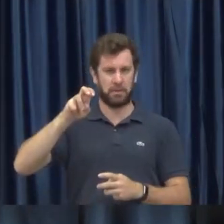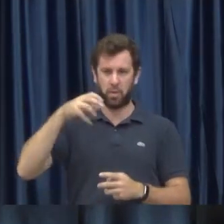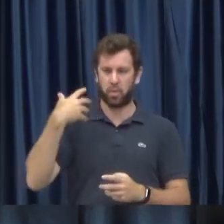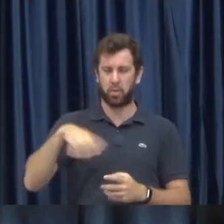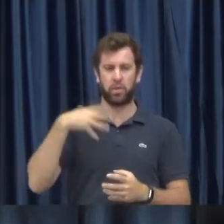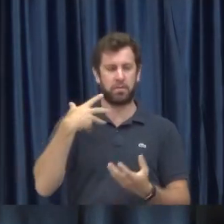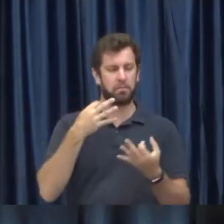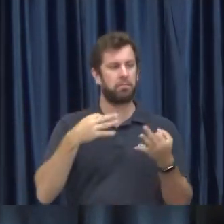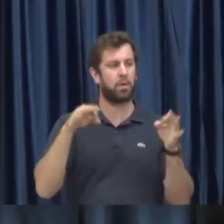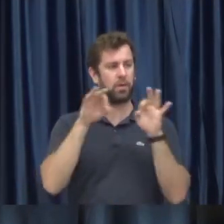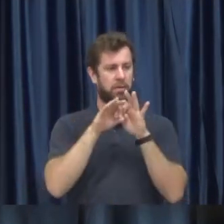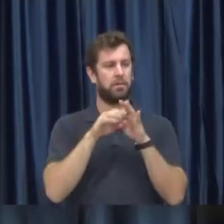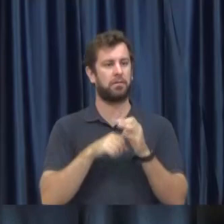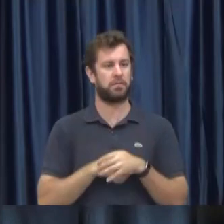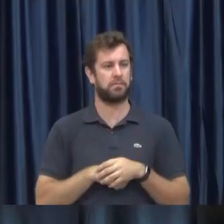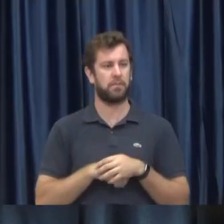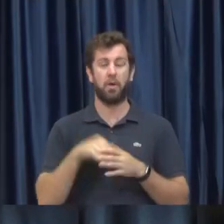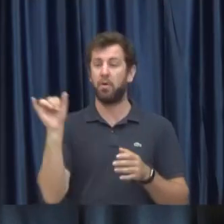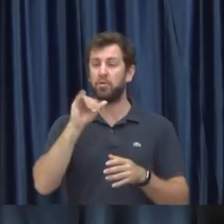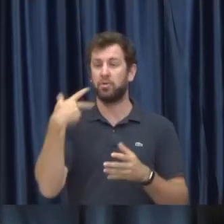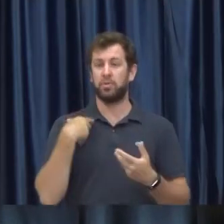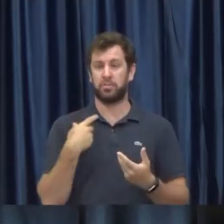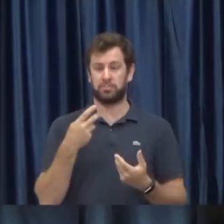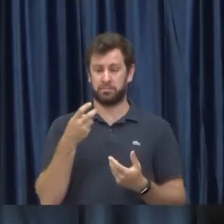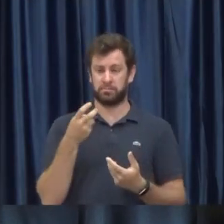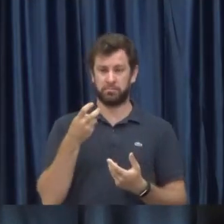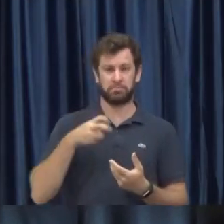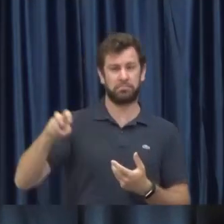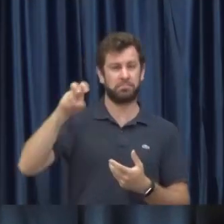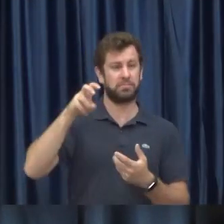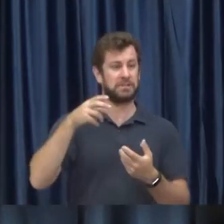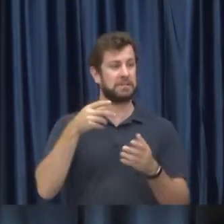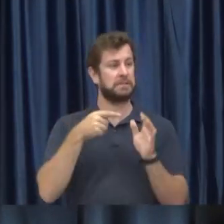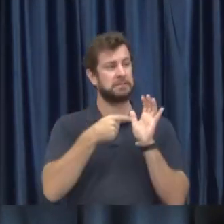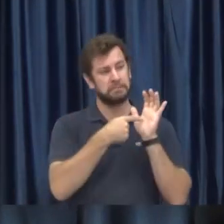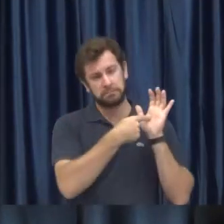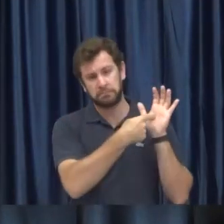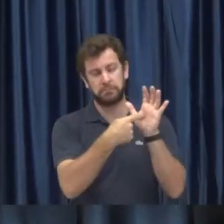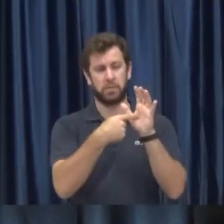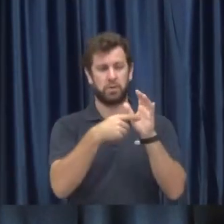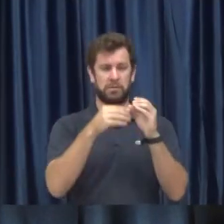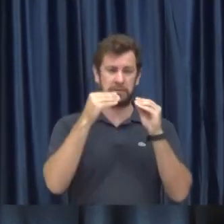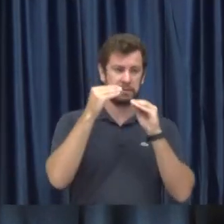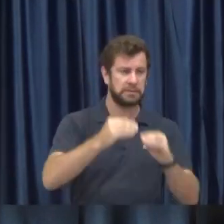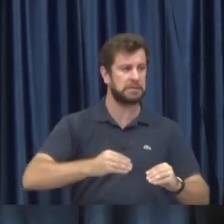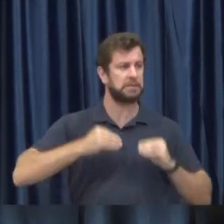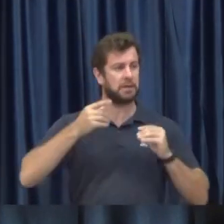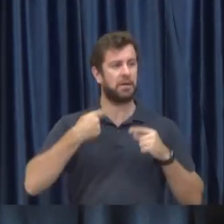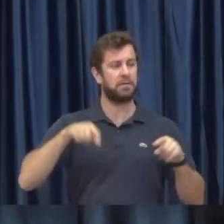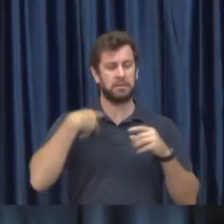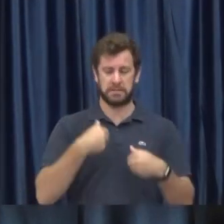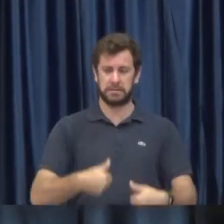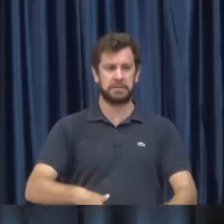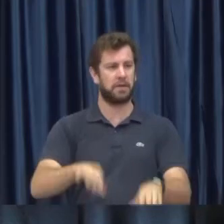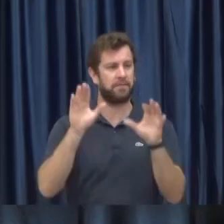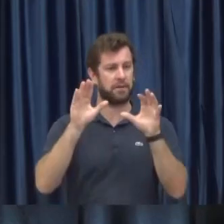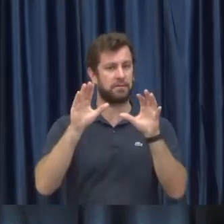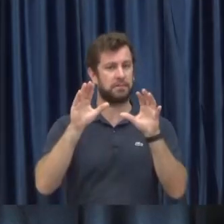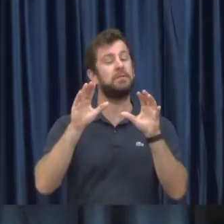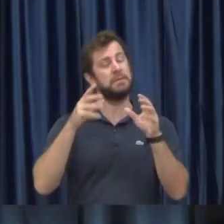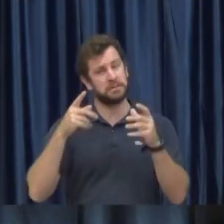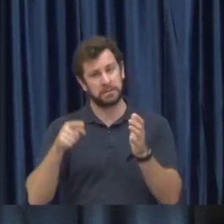to sacrifice from what we have been given, even if it means to sacrifice our health or our